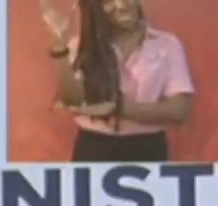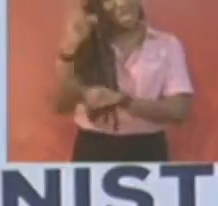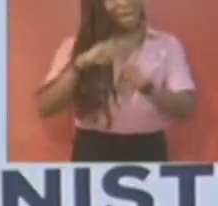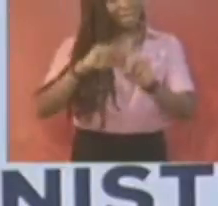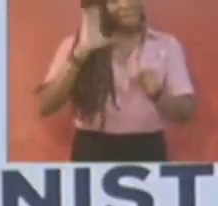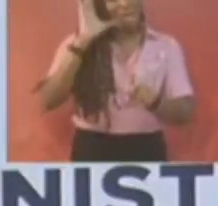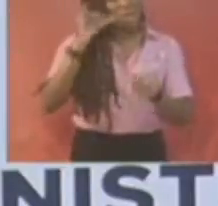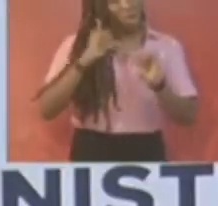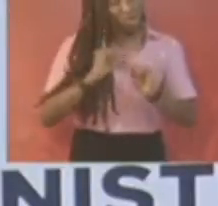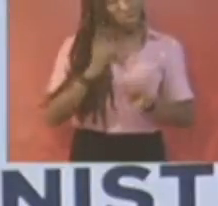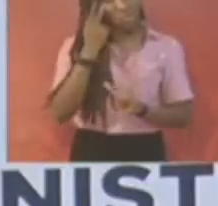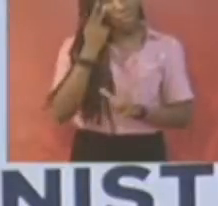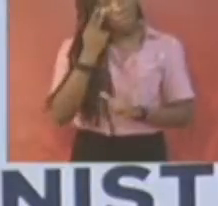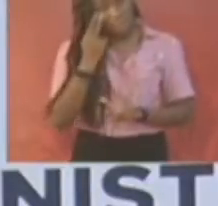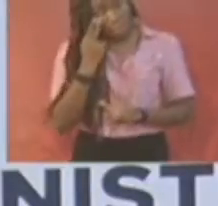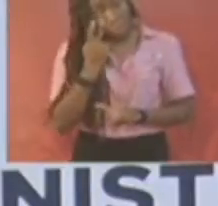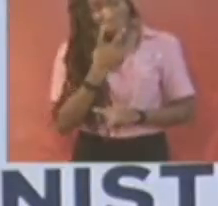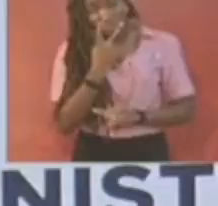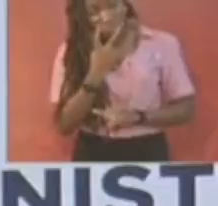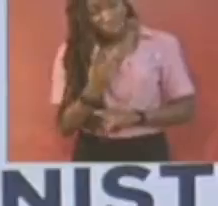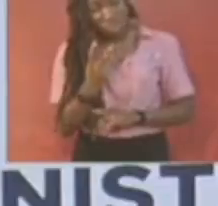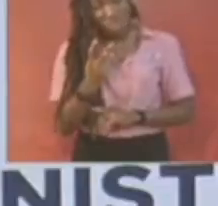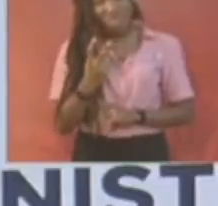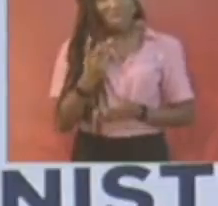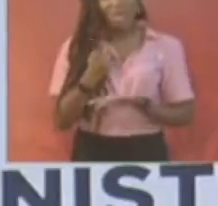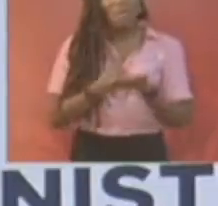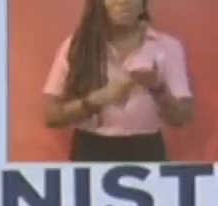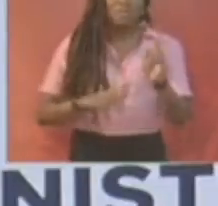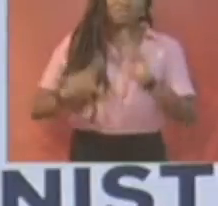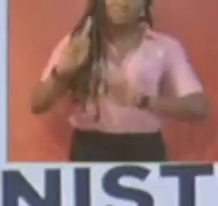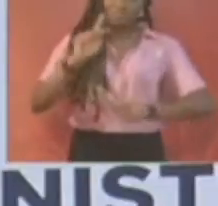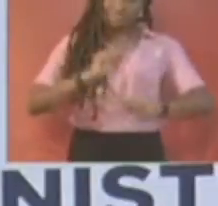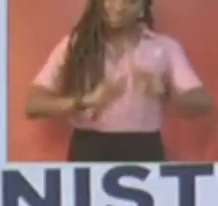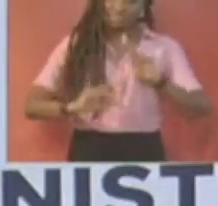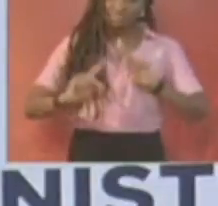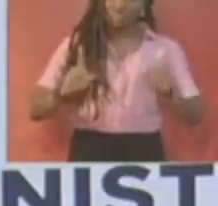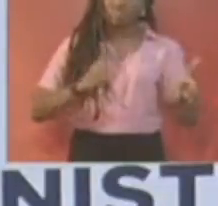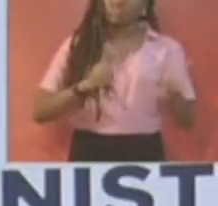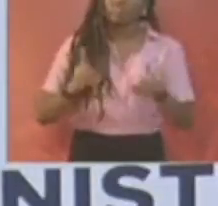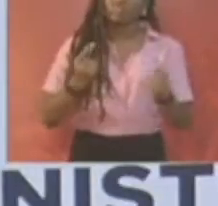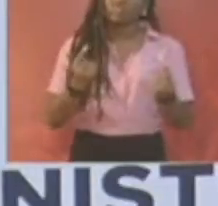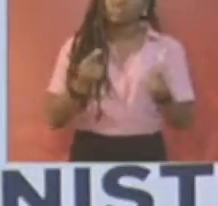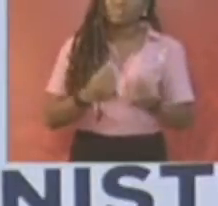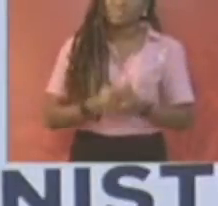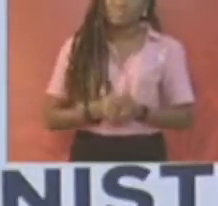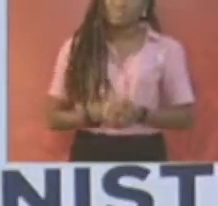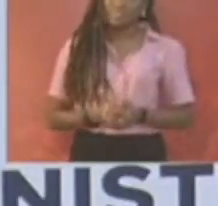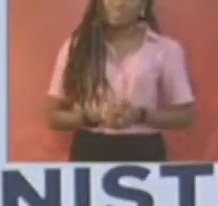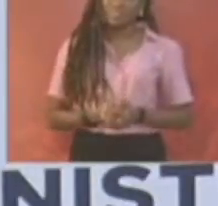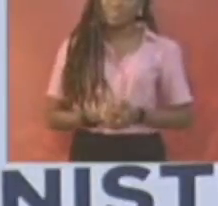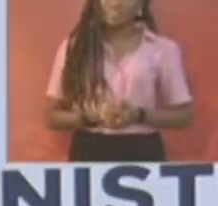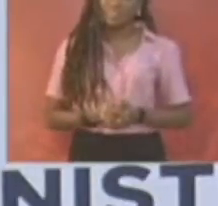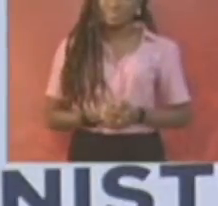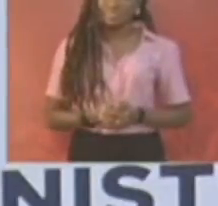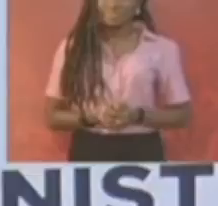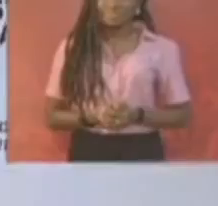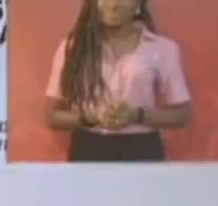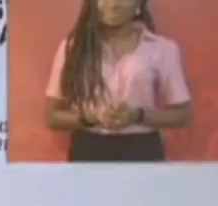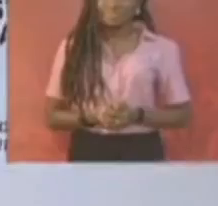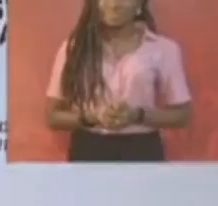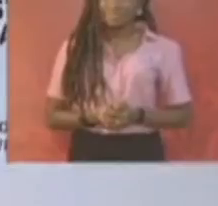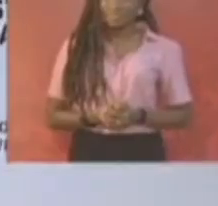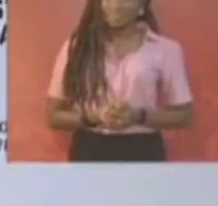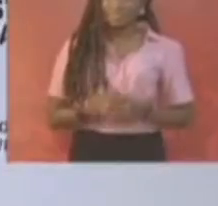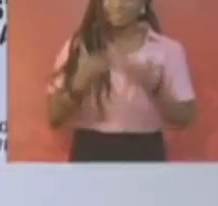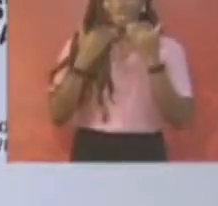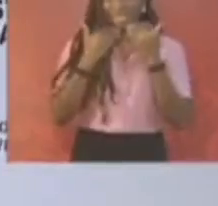continue monitoring and continue to keep the population, the public, updated as the information comes to us.